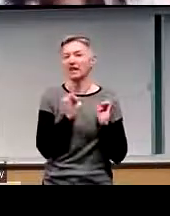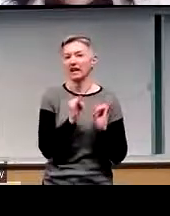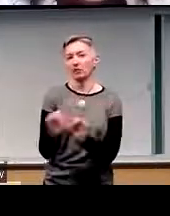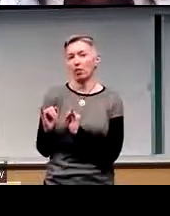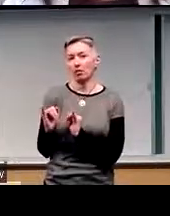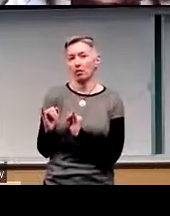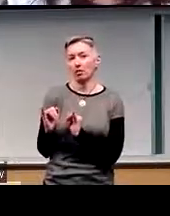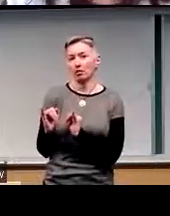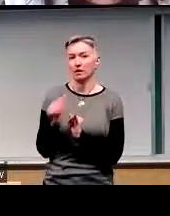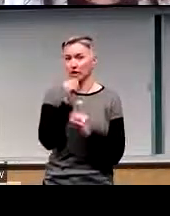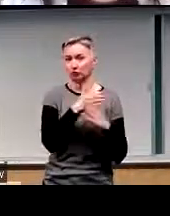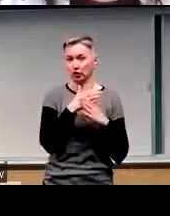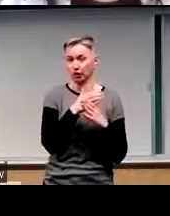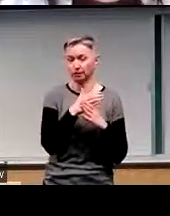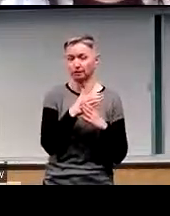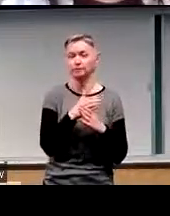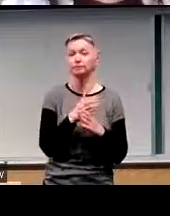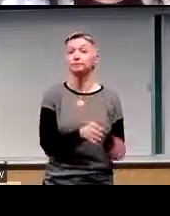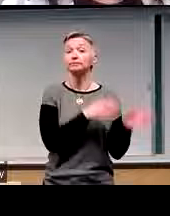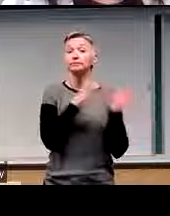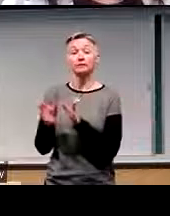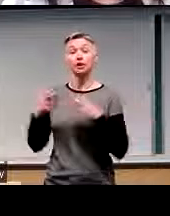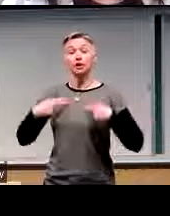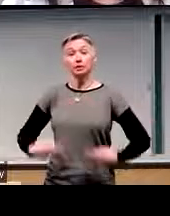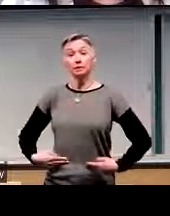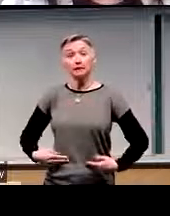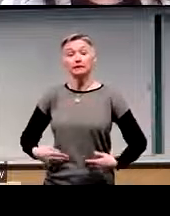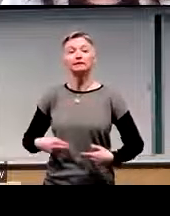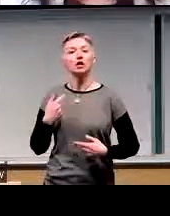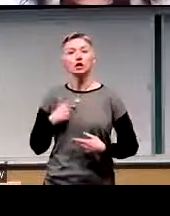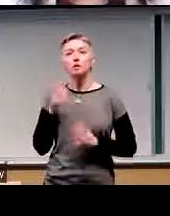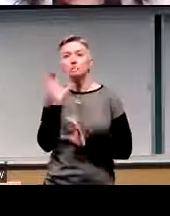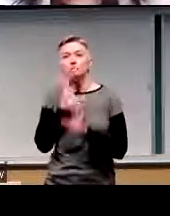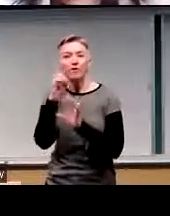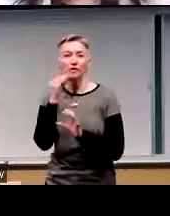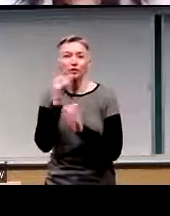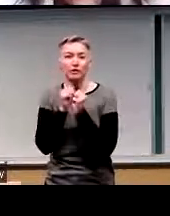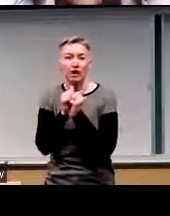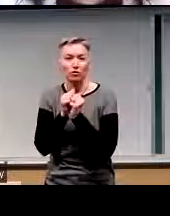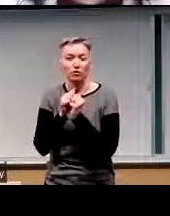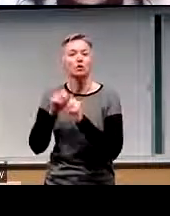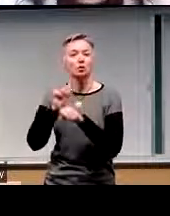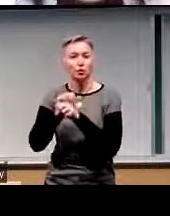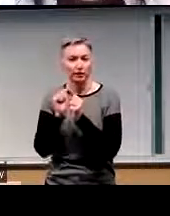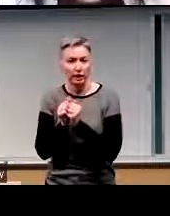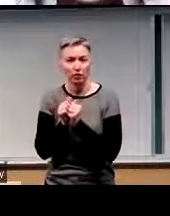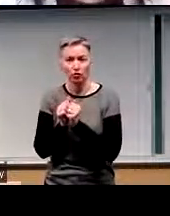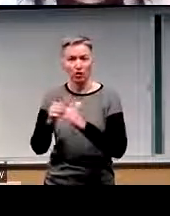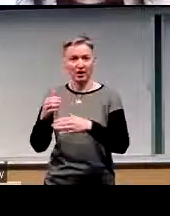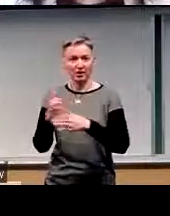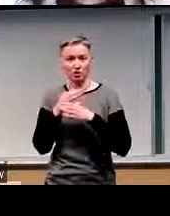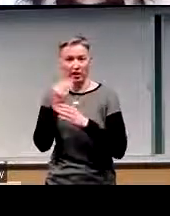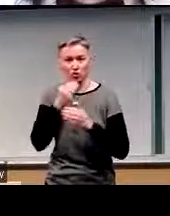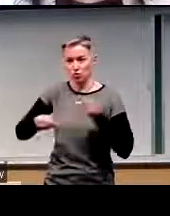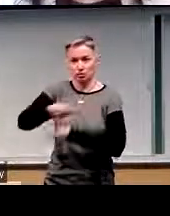individually. Humans, on the other hand, are cooperative foragers. They share the food fairly among members